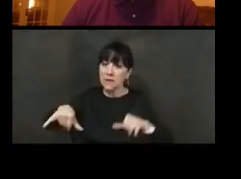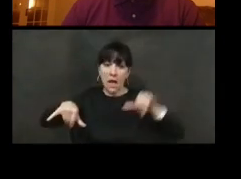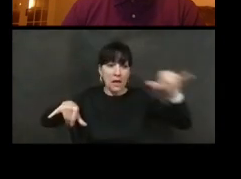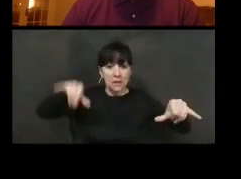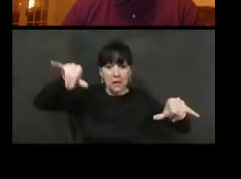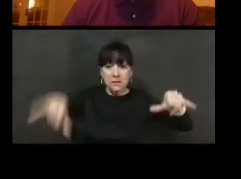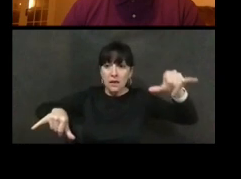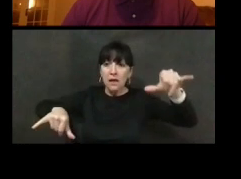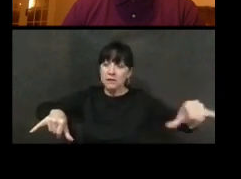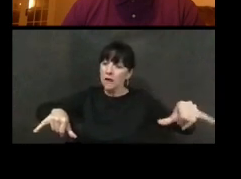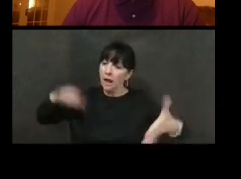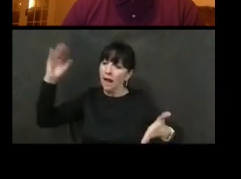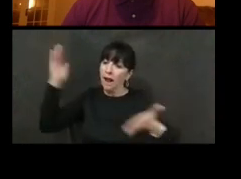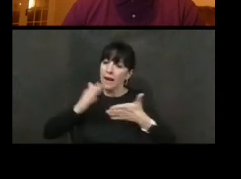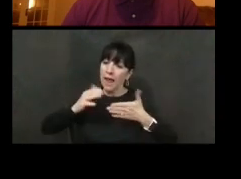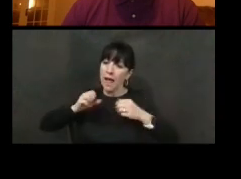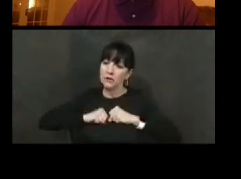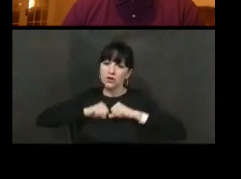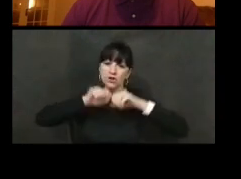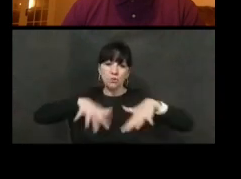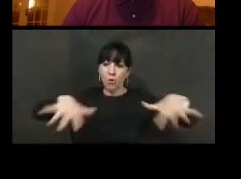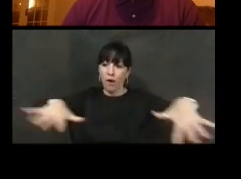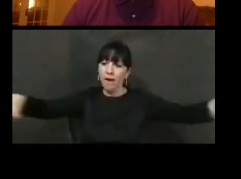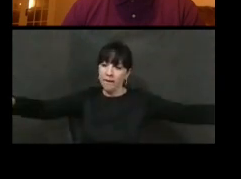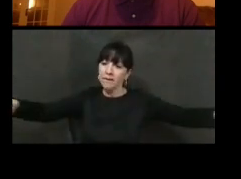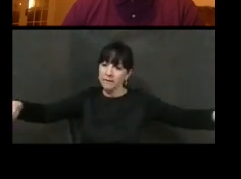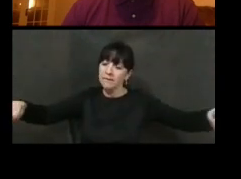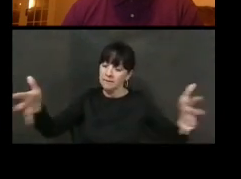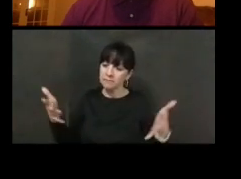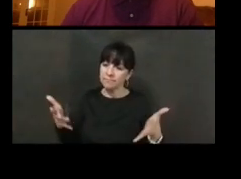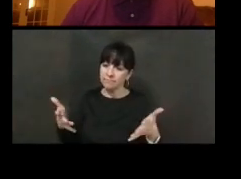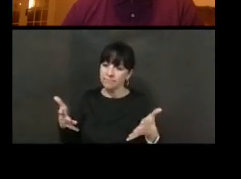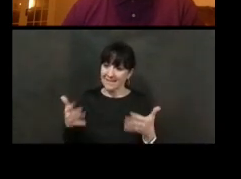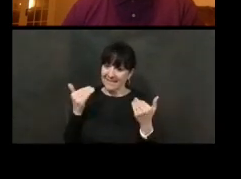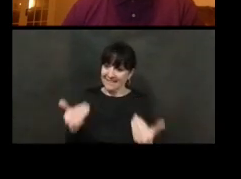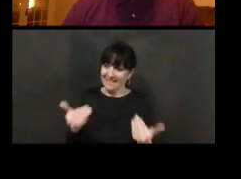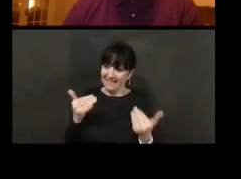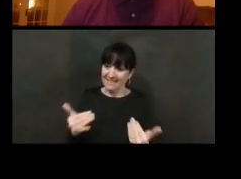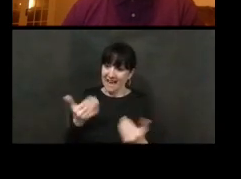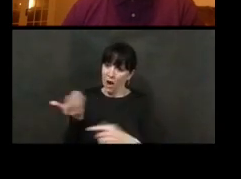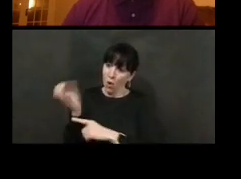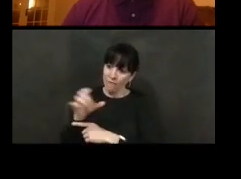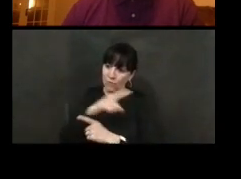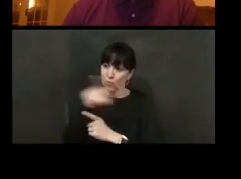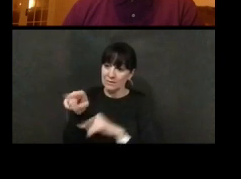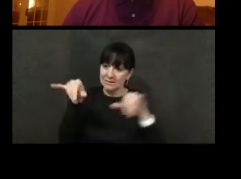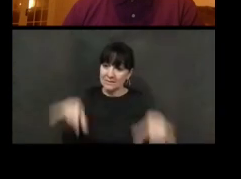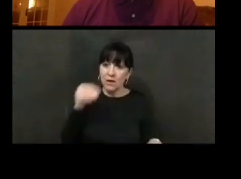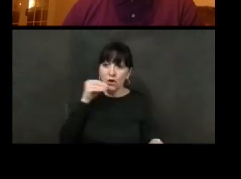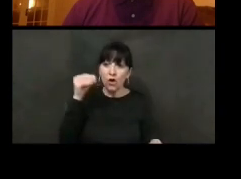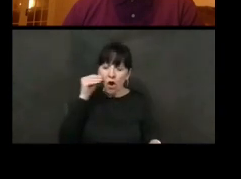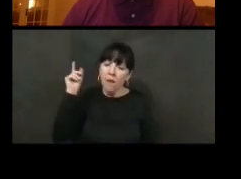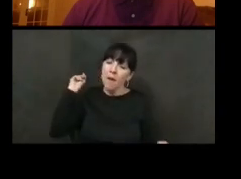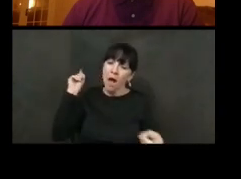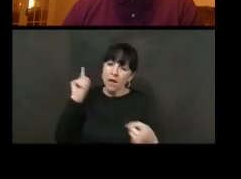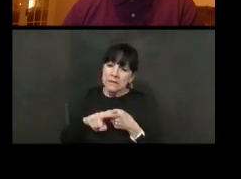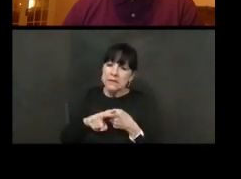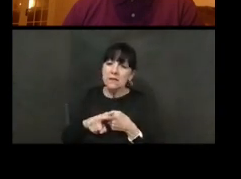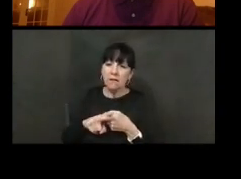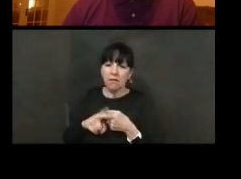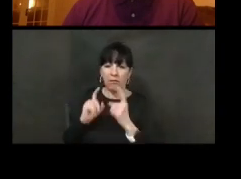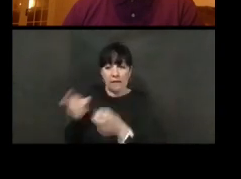distancing to help prevent the spread until we have vaccine. Thank you, Dr. Rattay, and thank you for joining